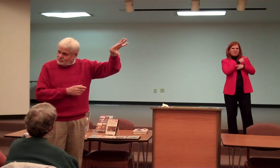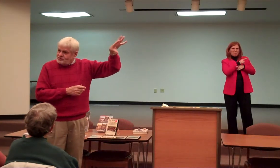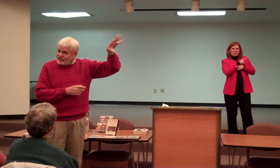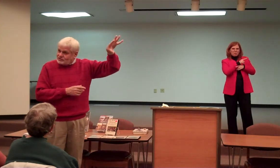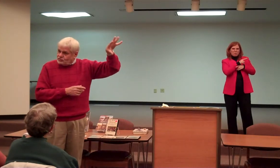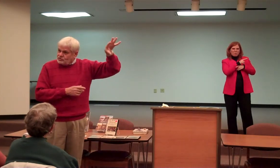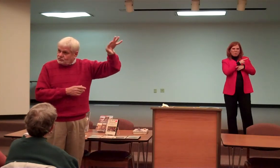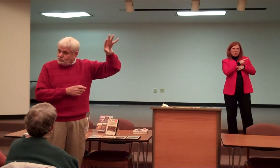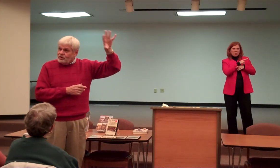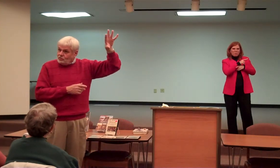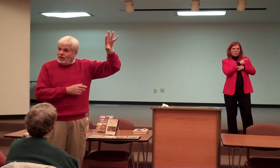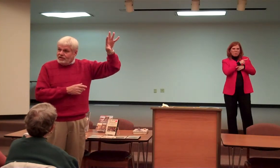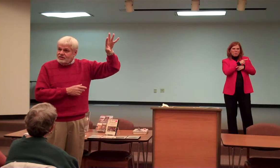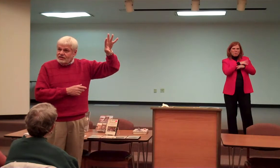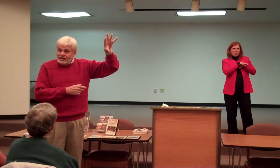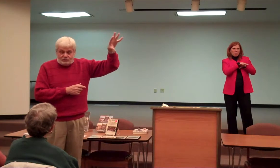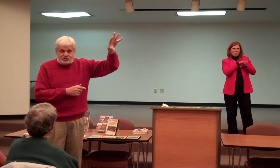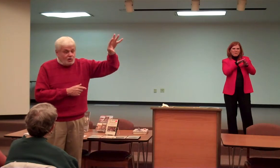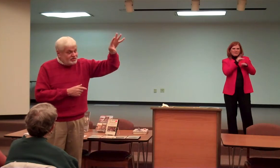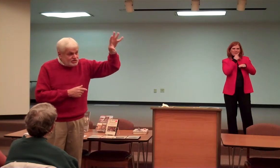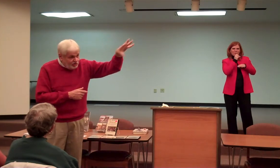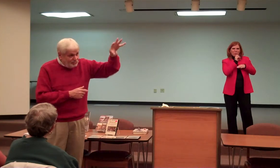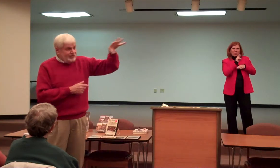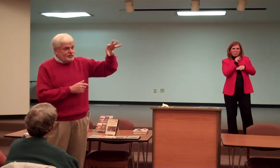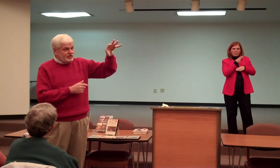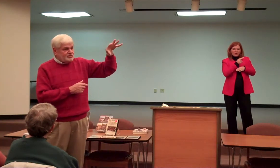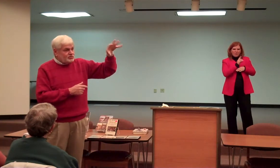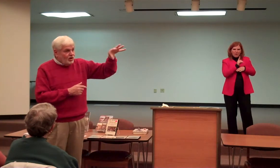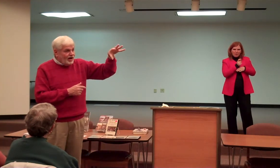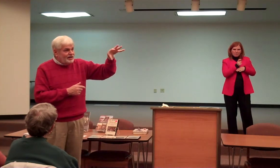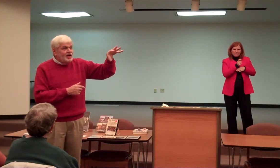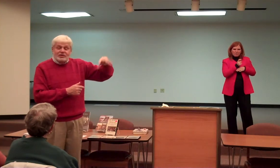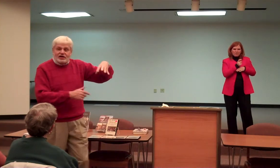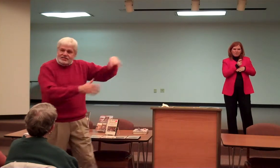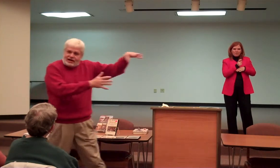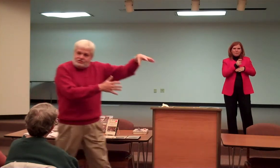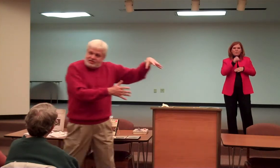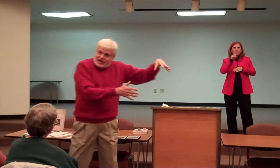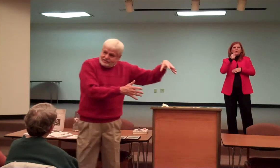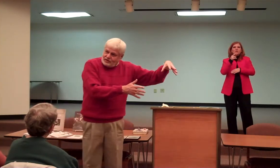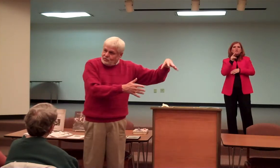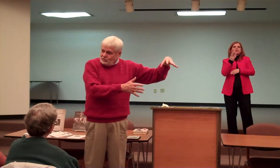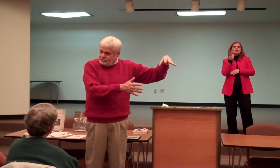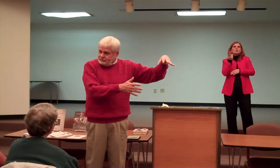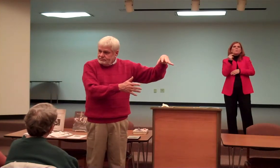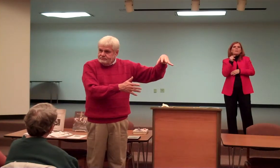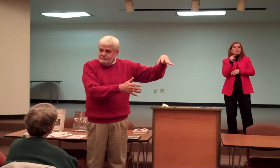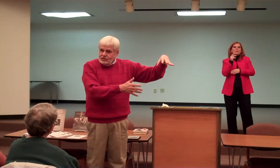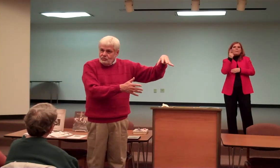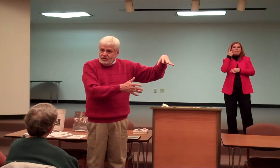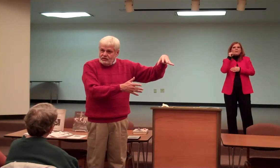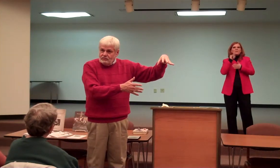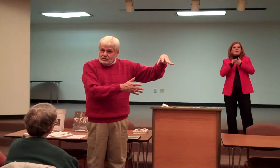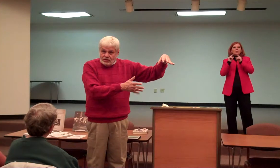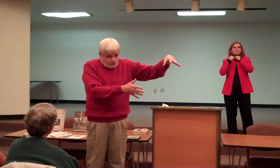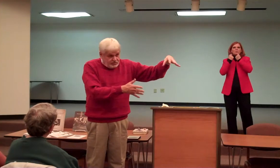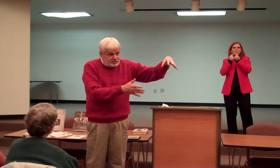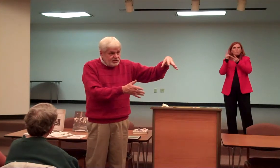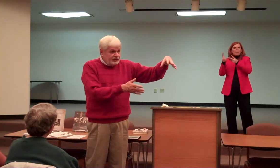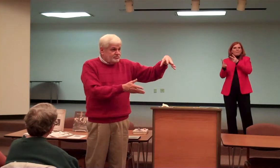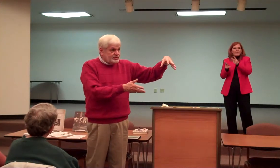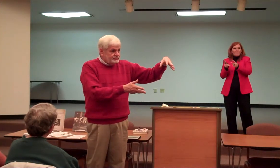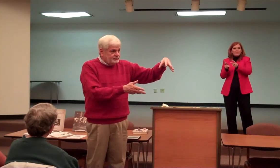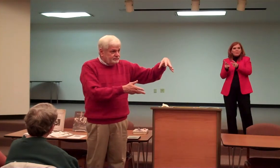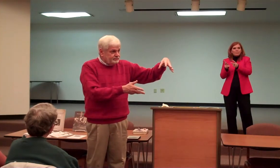Orthodox Christmas. That's what it was. It was always Serbian Christmas. Why? Because that was the ethnic group that we knew. It